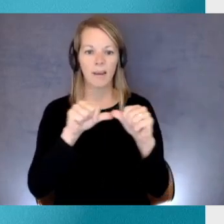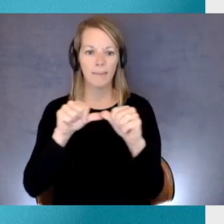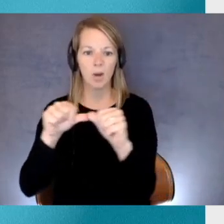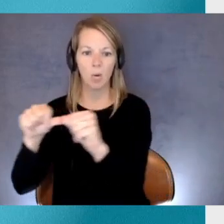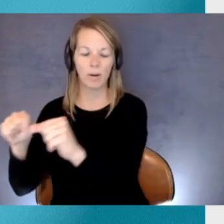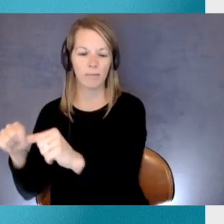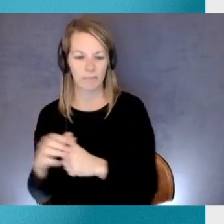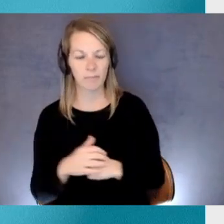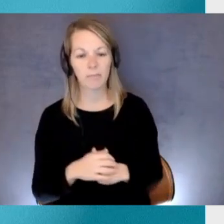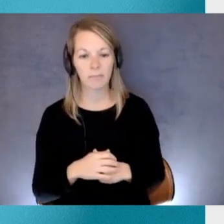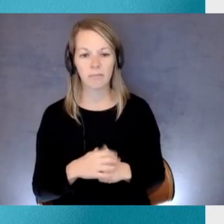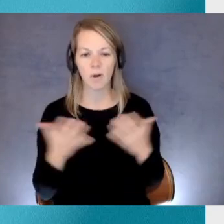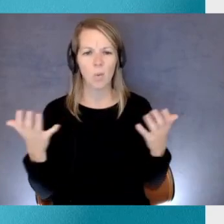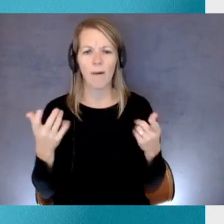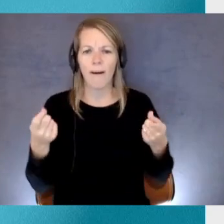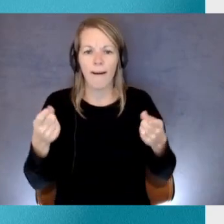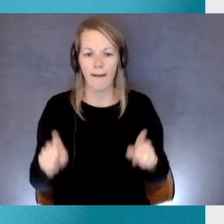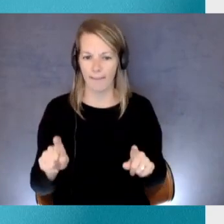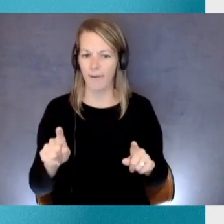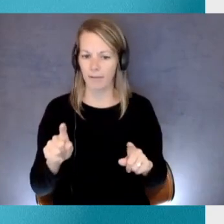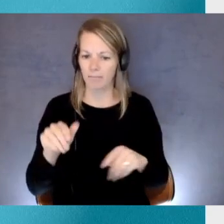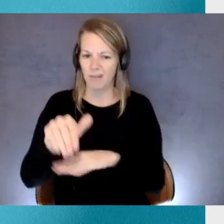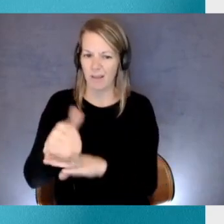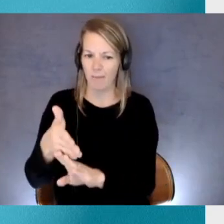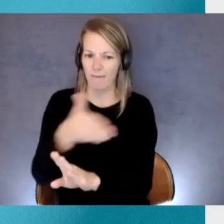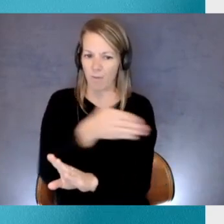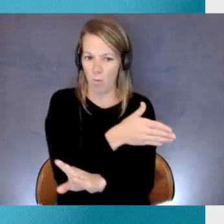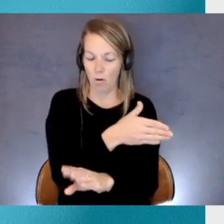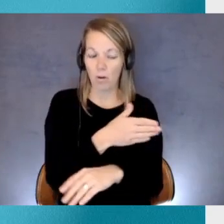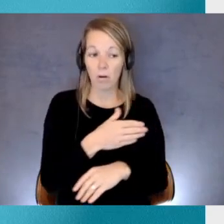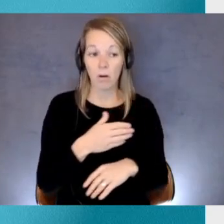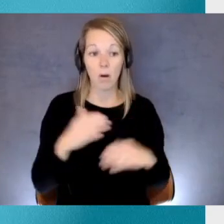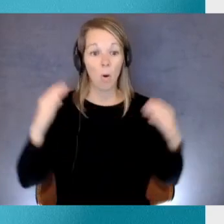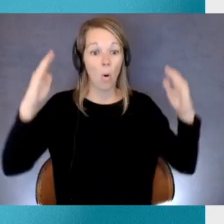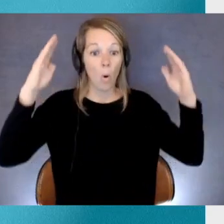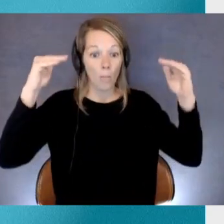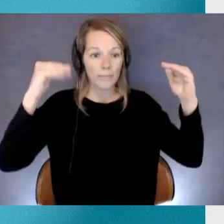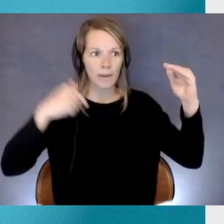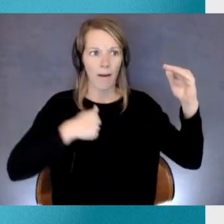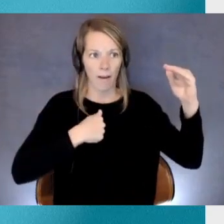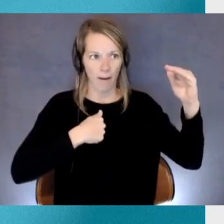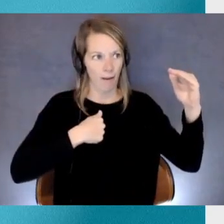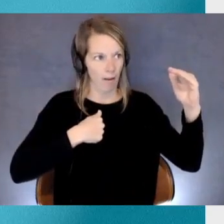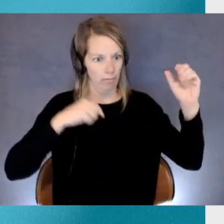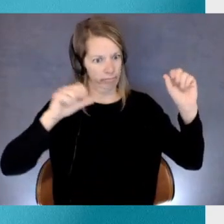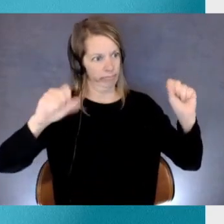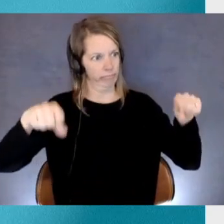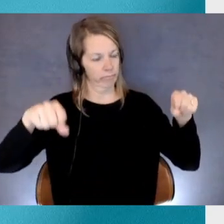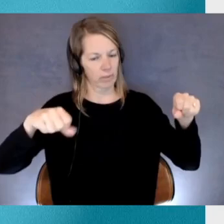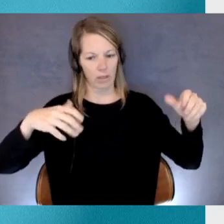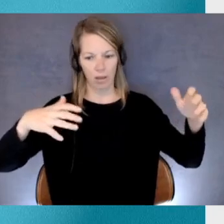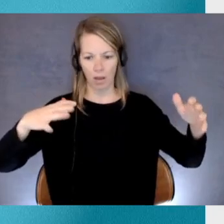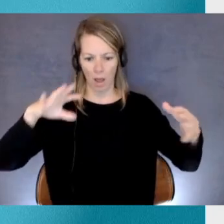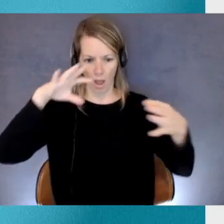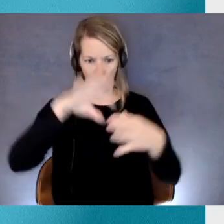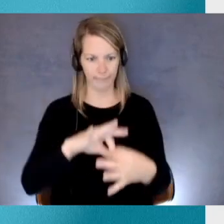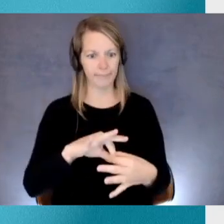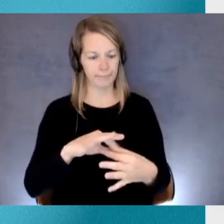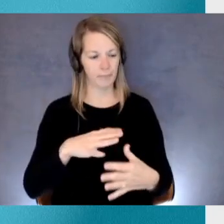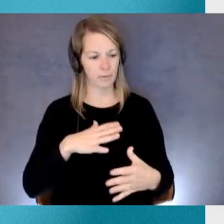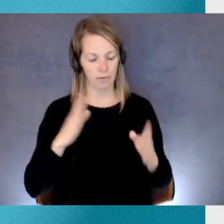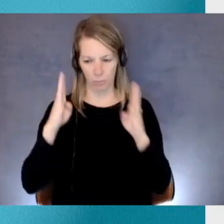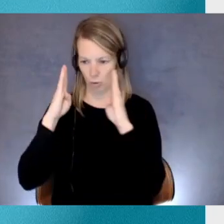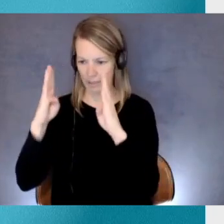this about what had happened the night before in hopes that I would then be able to be present to my patients that evening